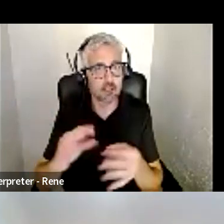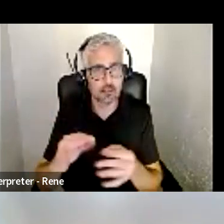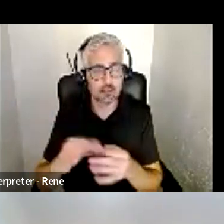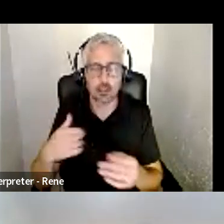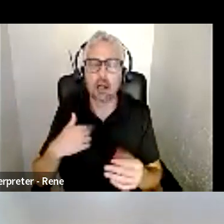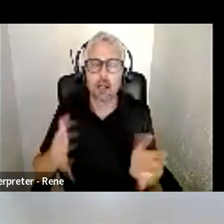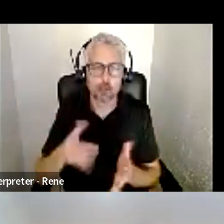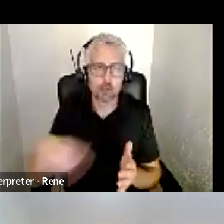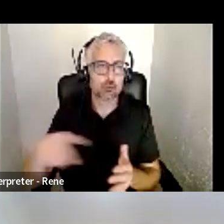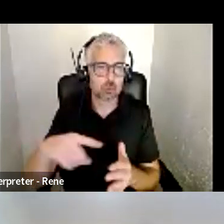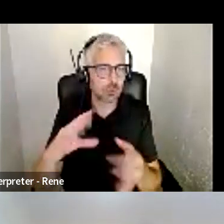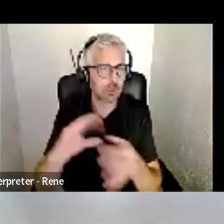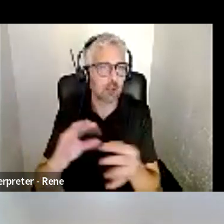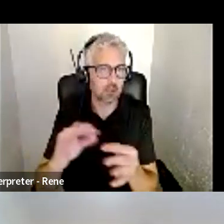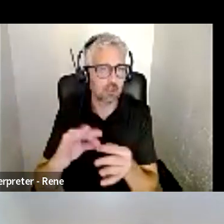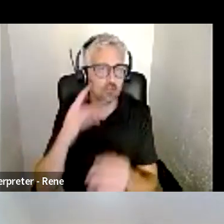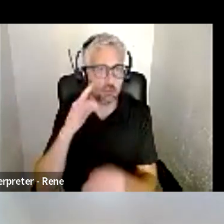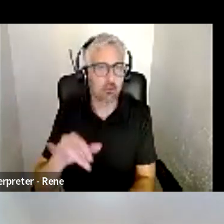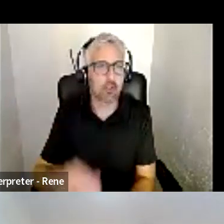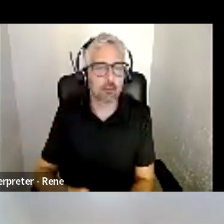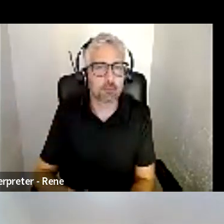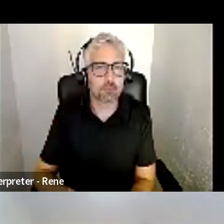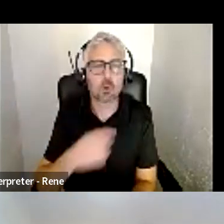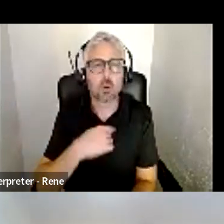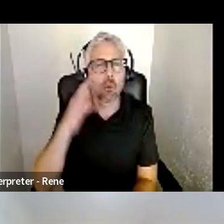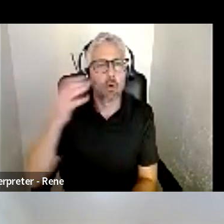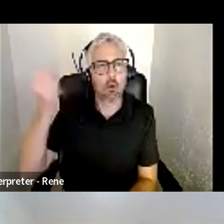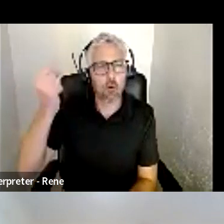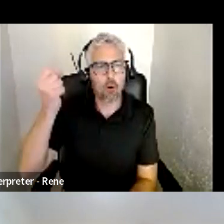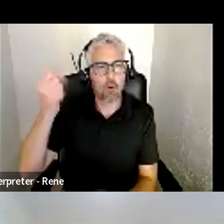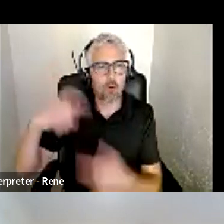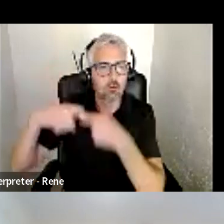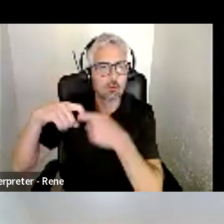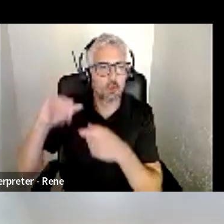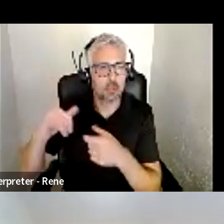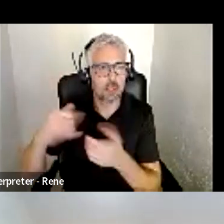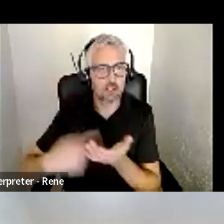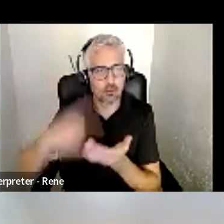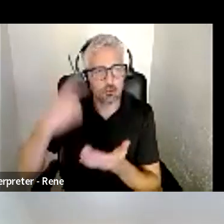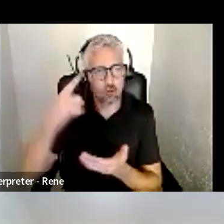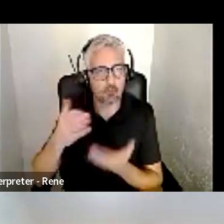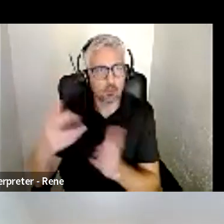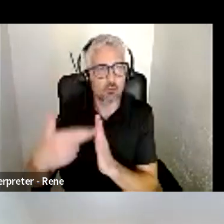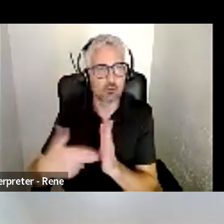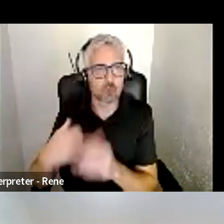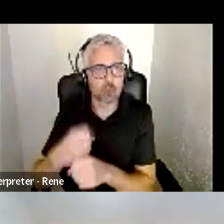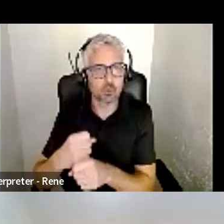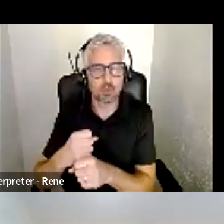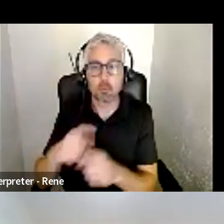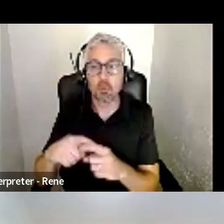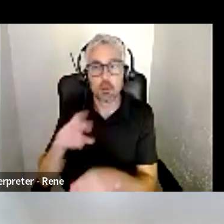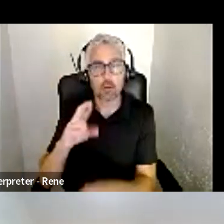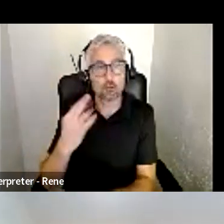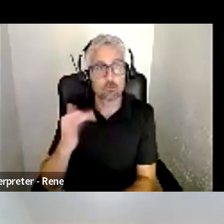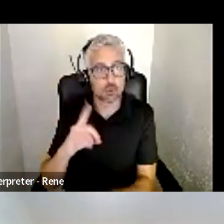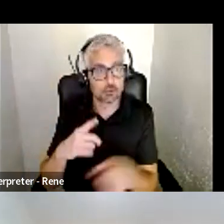all of you, but we'll table that conversation on the proposed rulemaking for now. But I think Richard raised a good